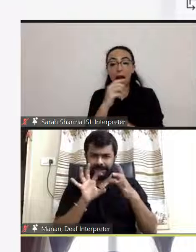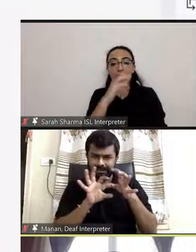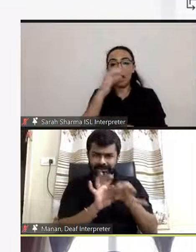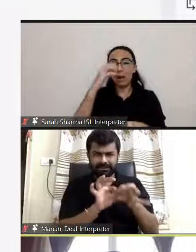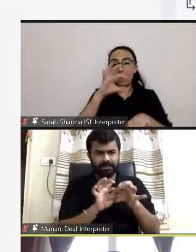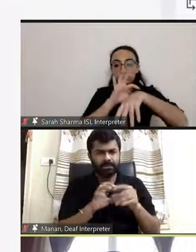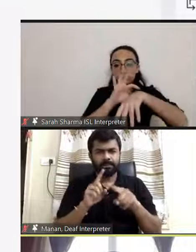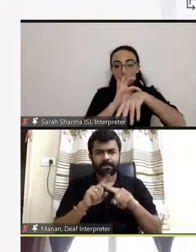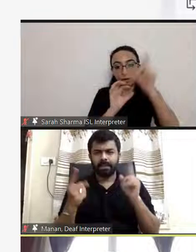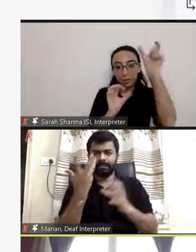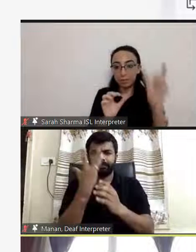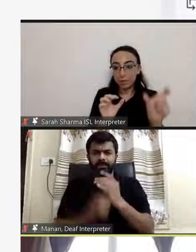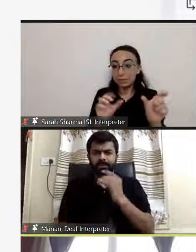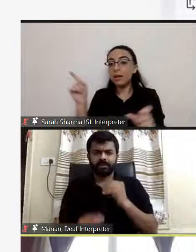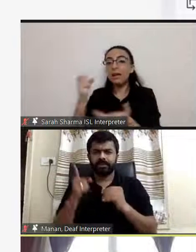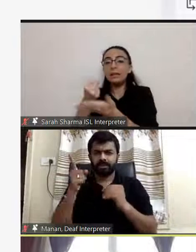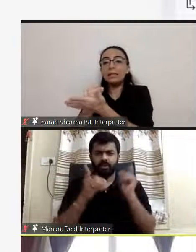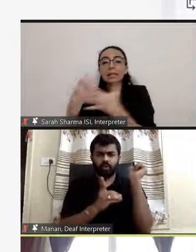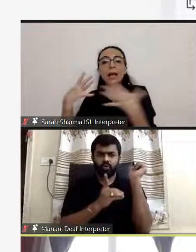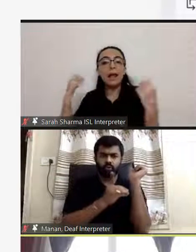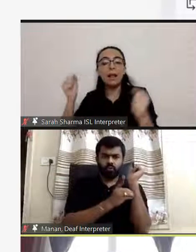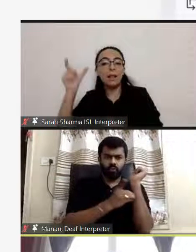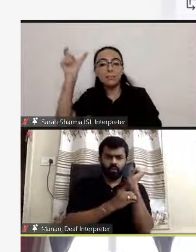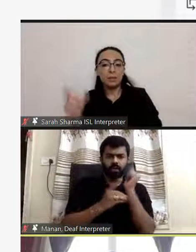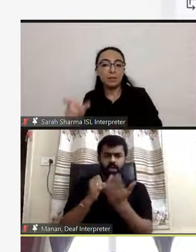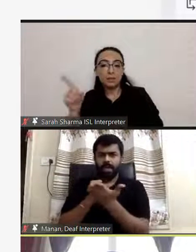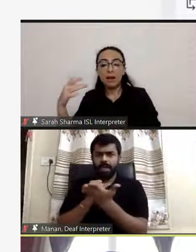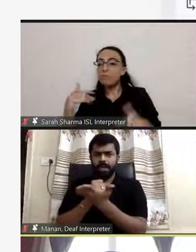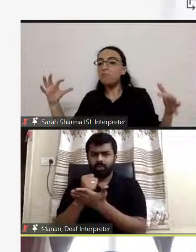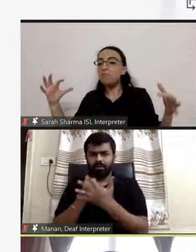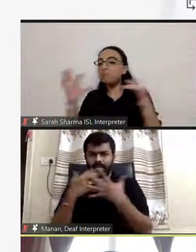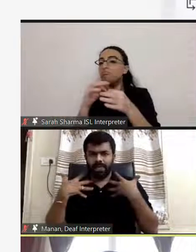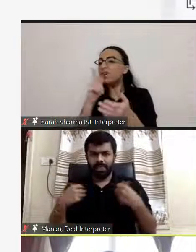What we did was to